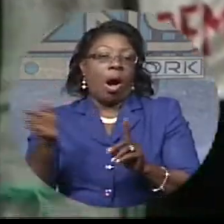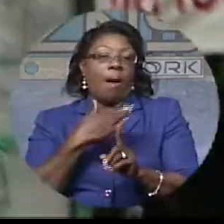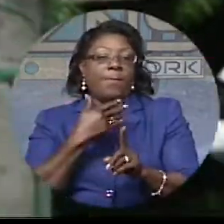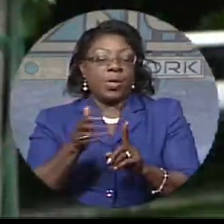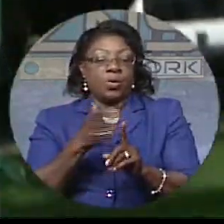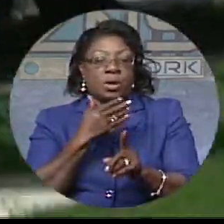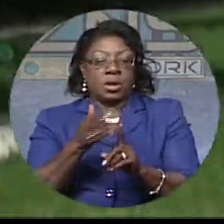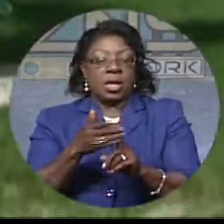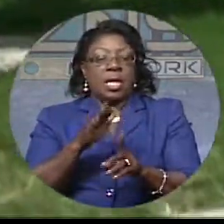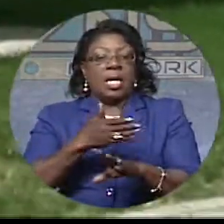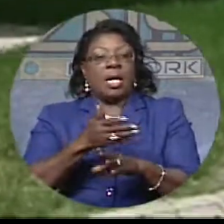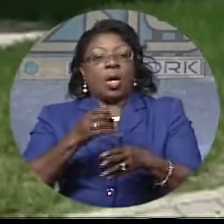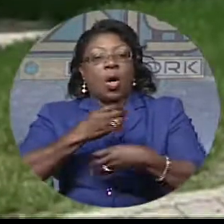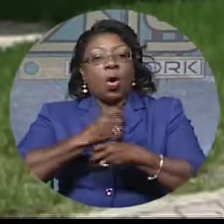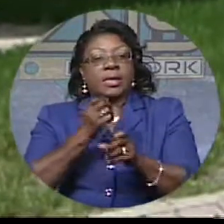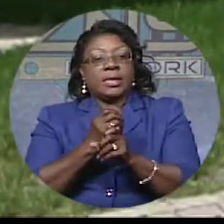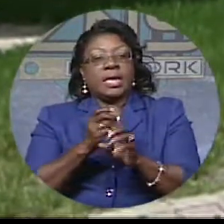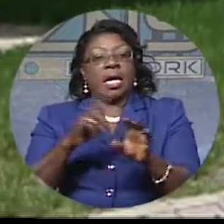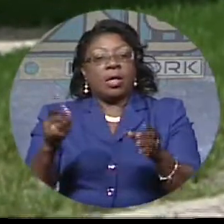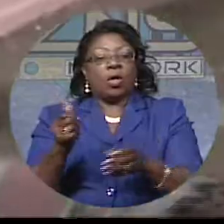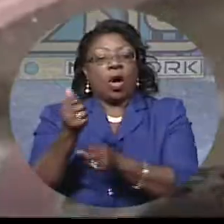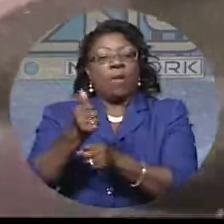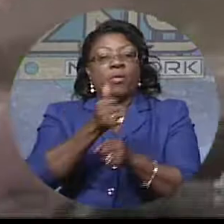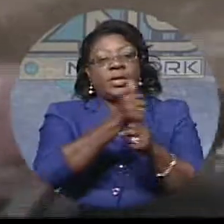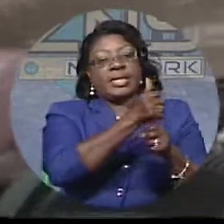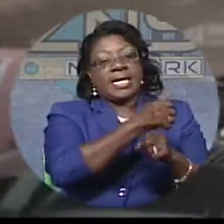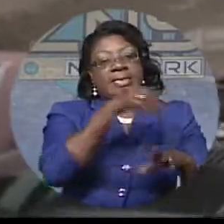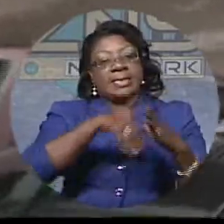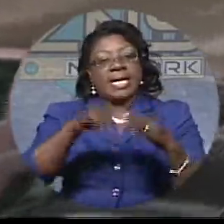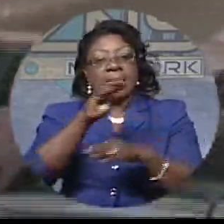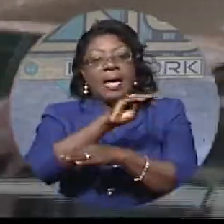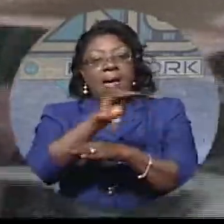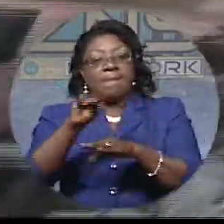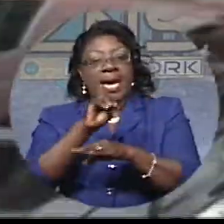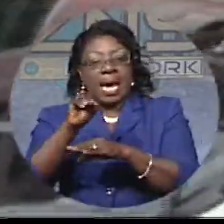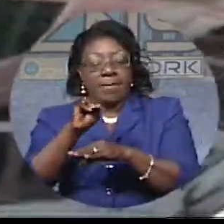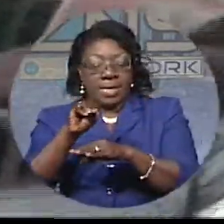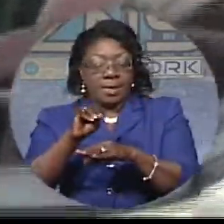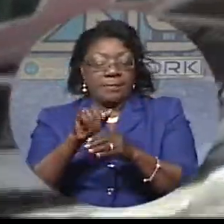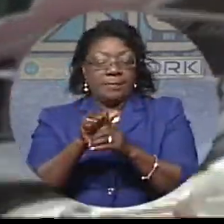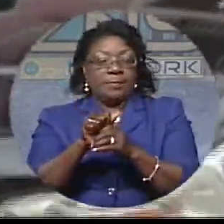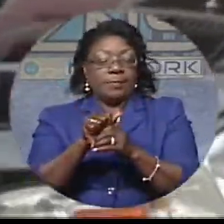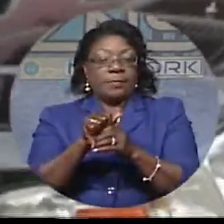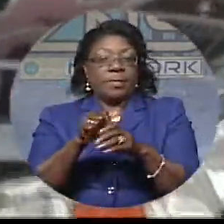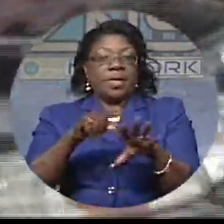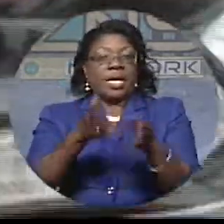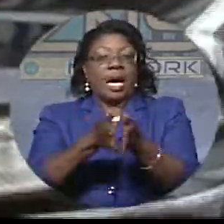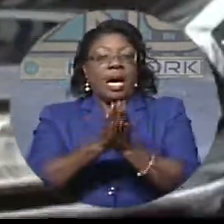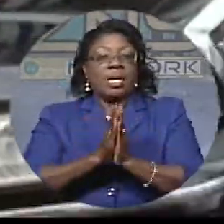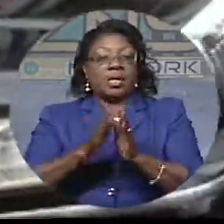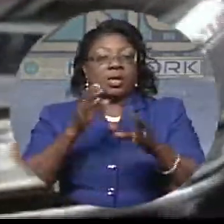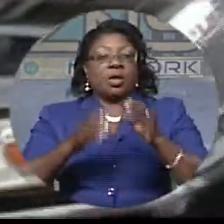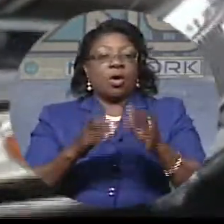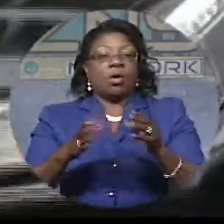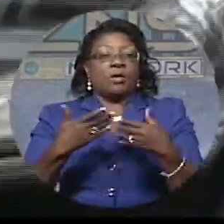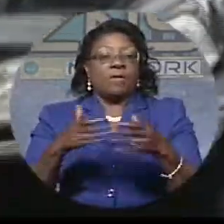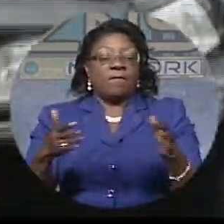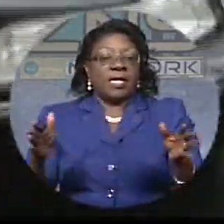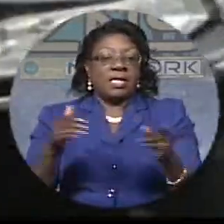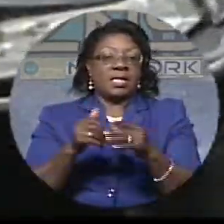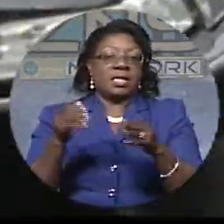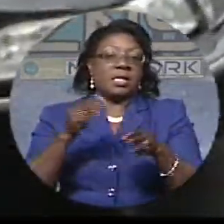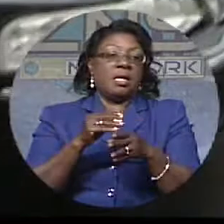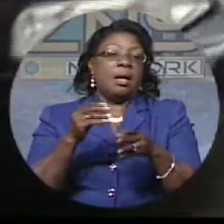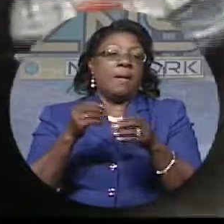details. 3 Cuban detainees got their day before Supreme Court judge Thursday morning. Mauricio Valdez, Randy Rodriguez, and